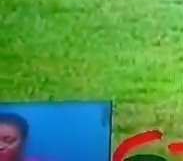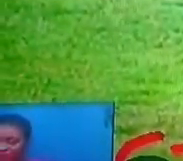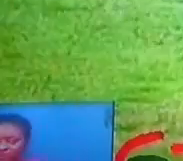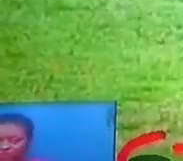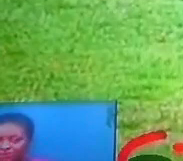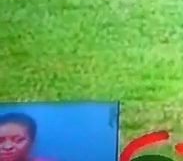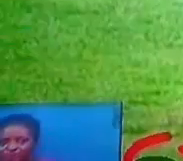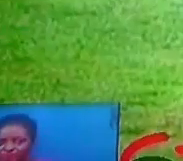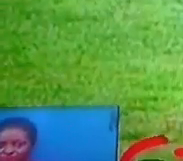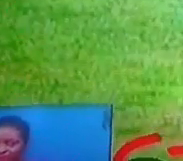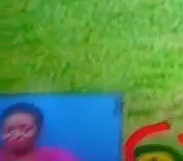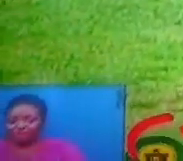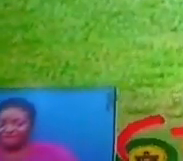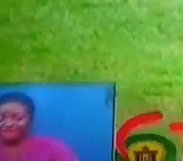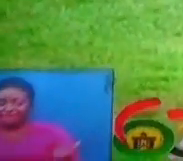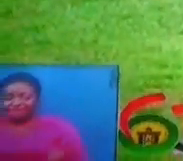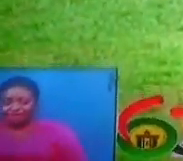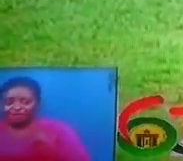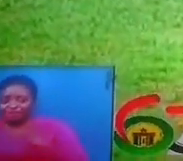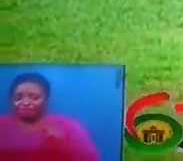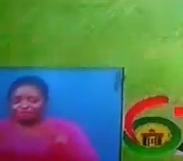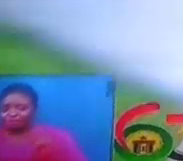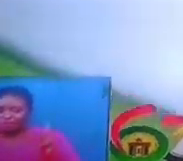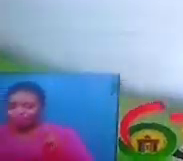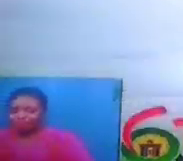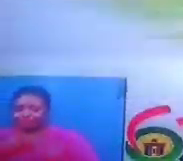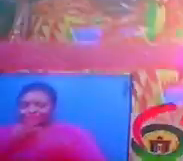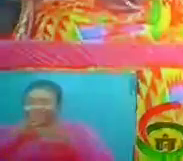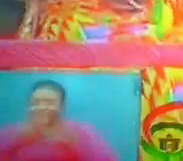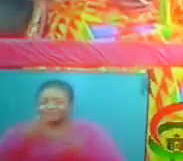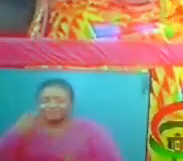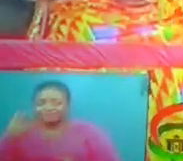And the response from the crowd is